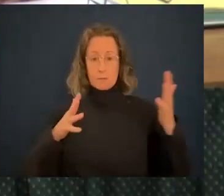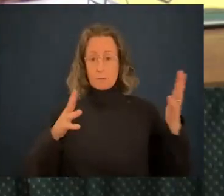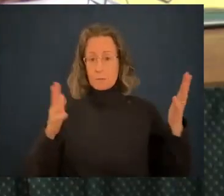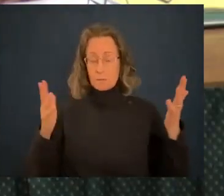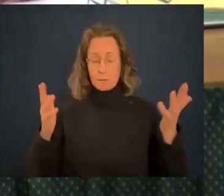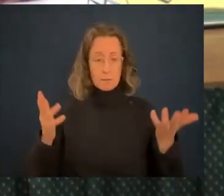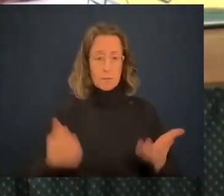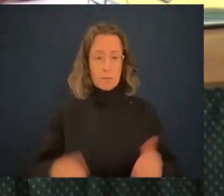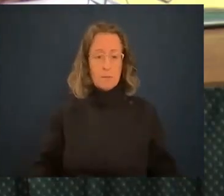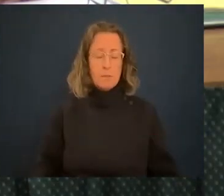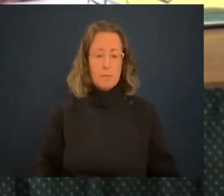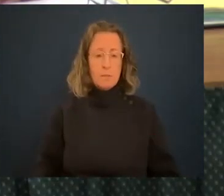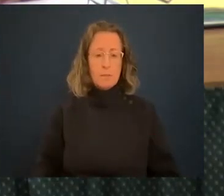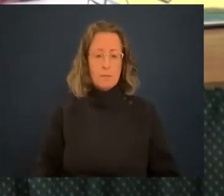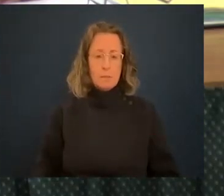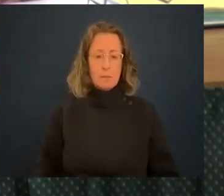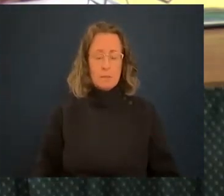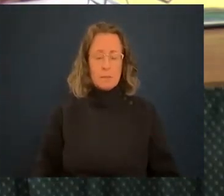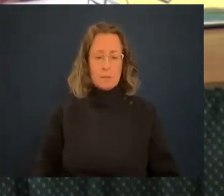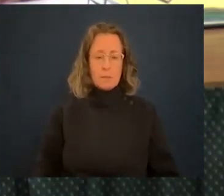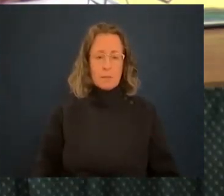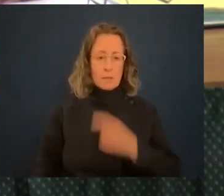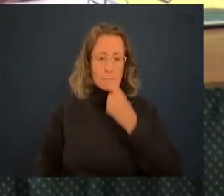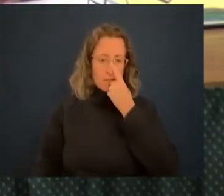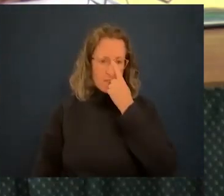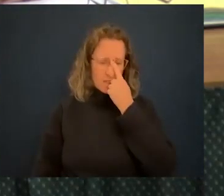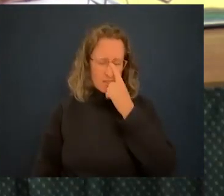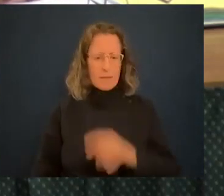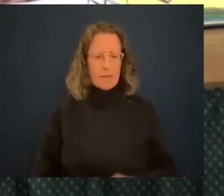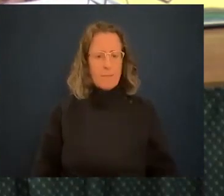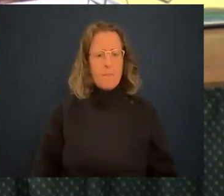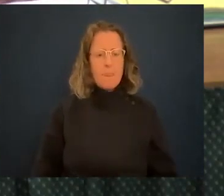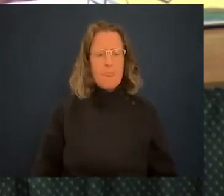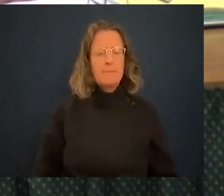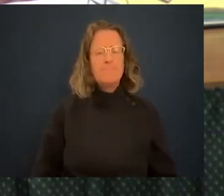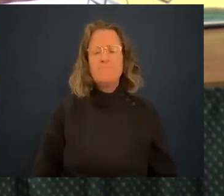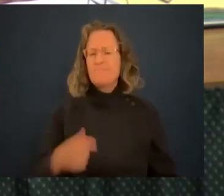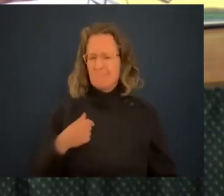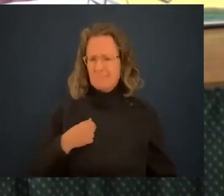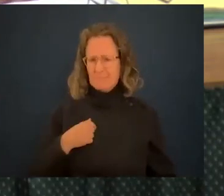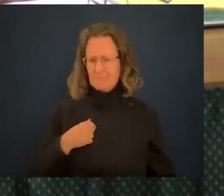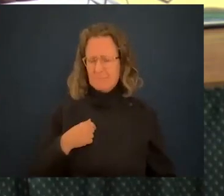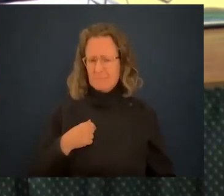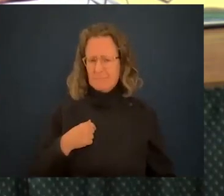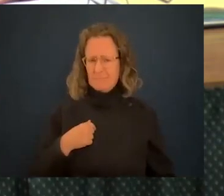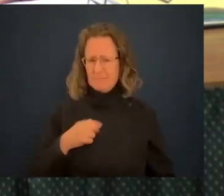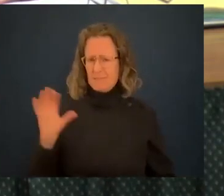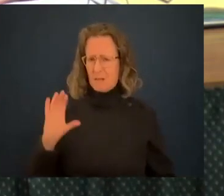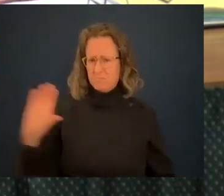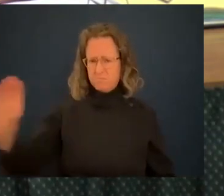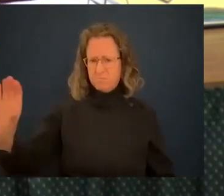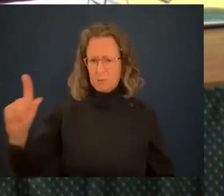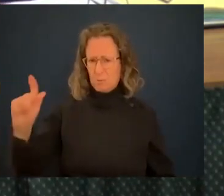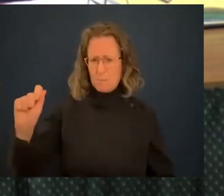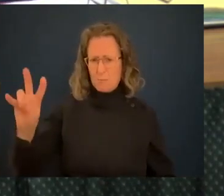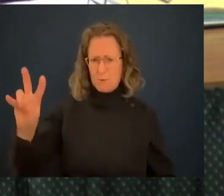um I'd like somebody to convince me why we need to set aside